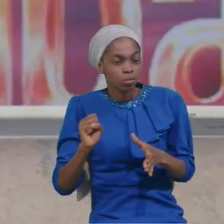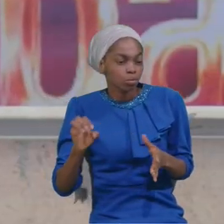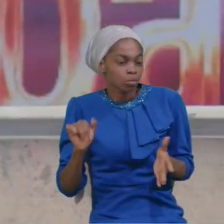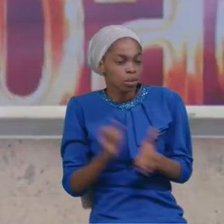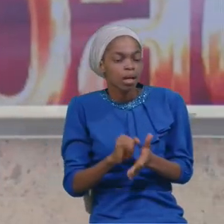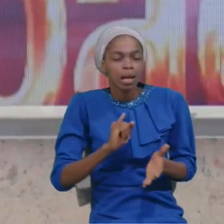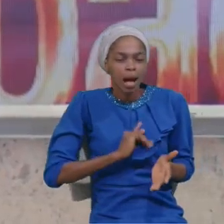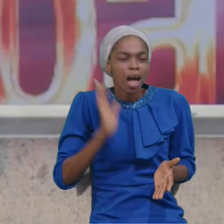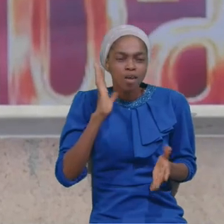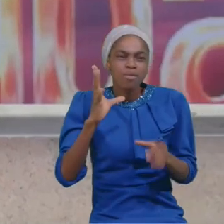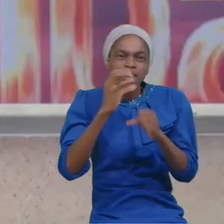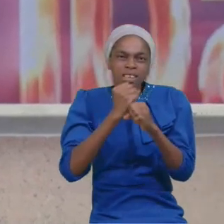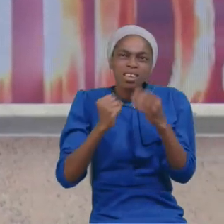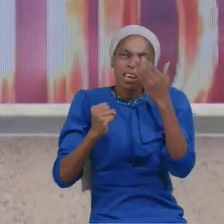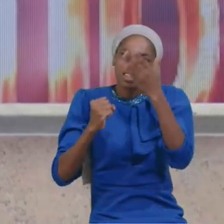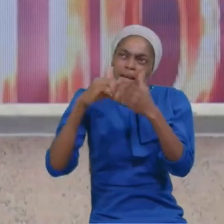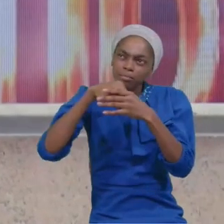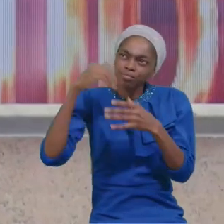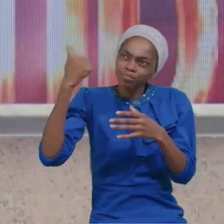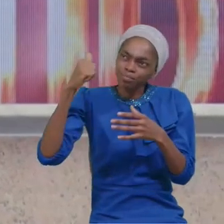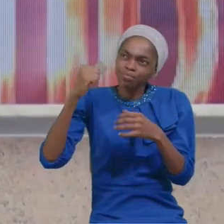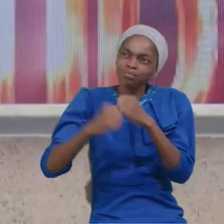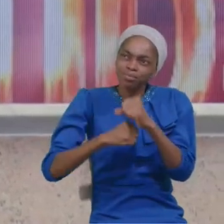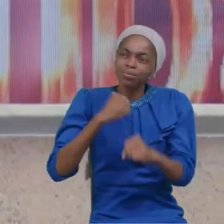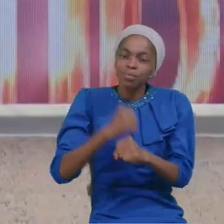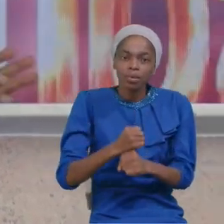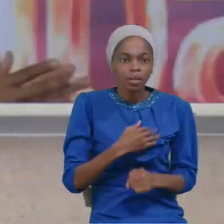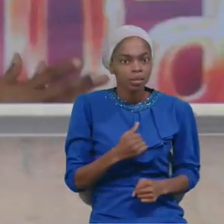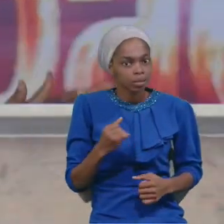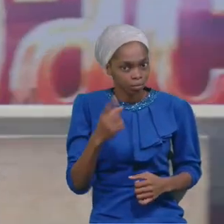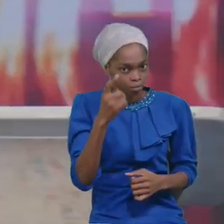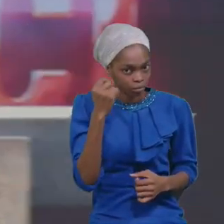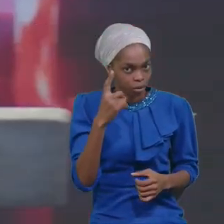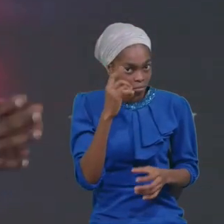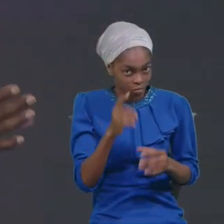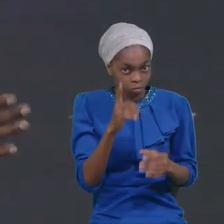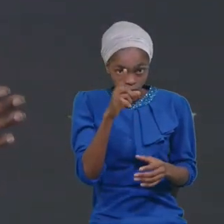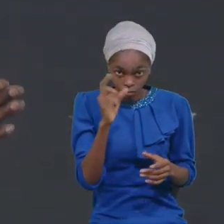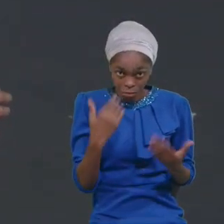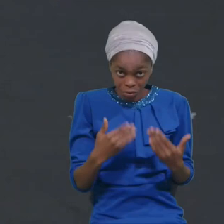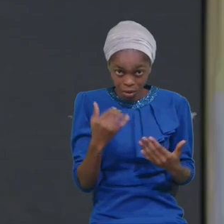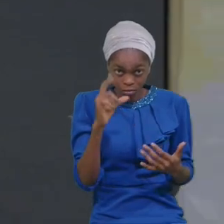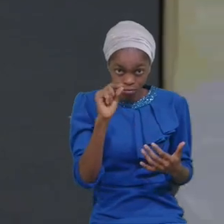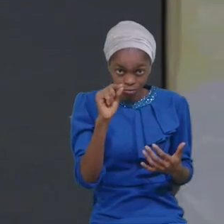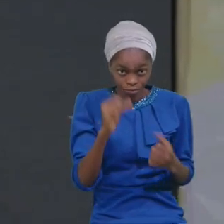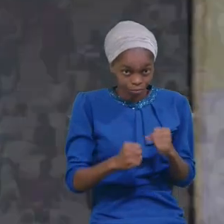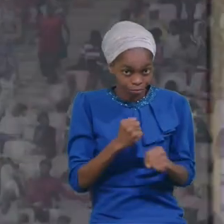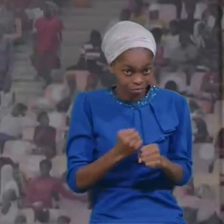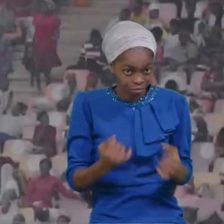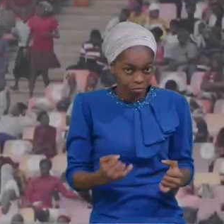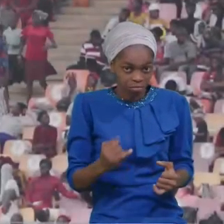now, in 10 years, you're 30. If you're 35 now, in 10 years,